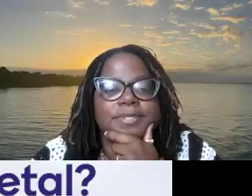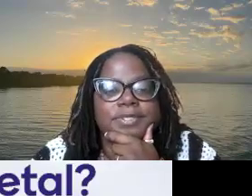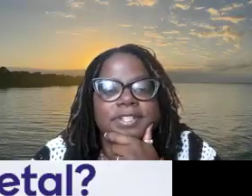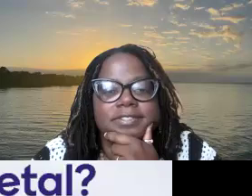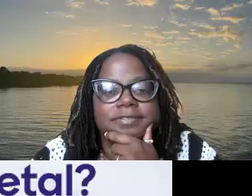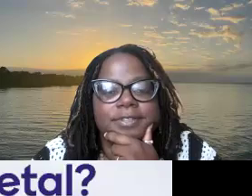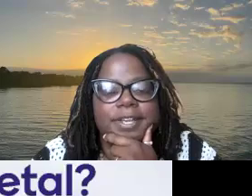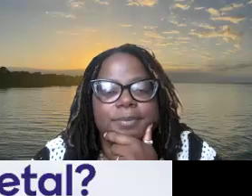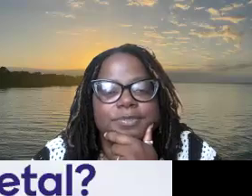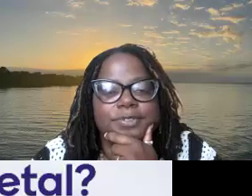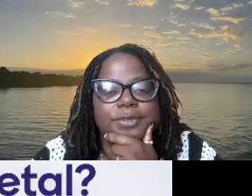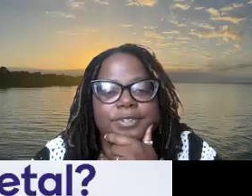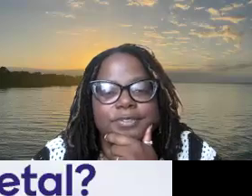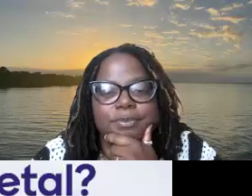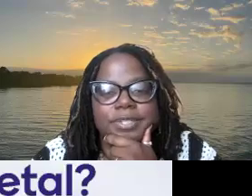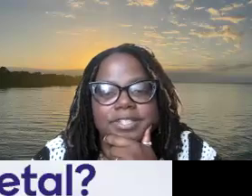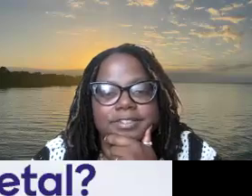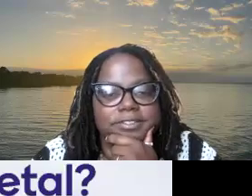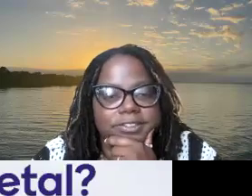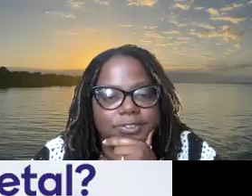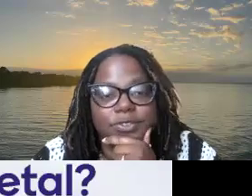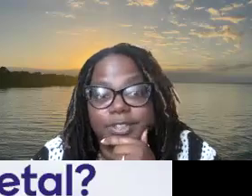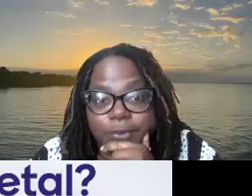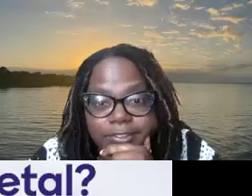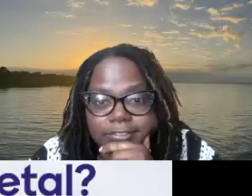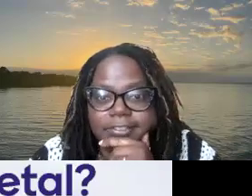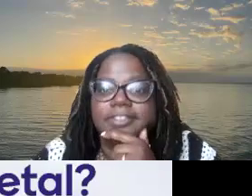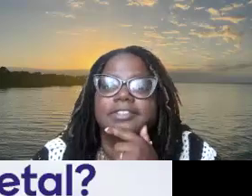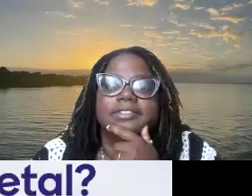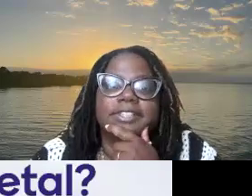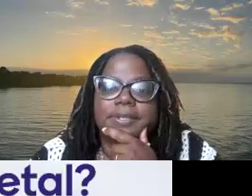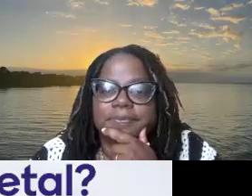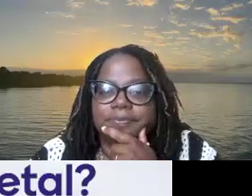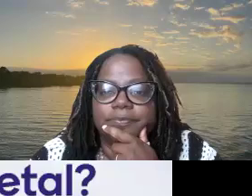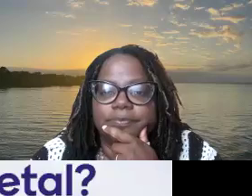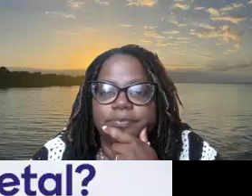Yeah, the apps, there's lots of apps for yoga, for breathing, for drinking water.